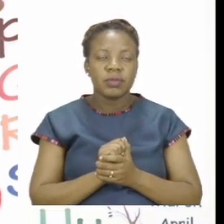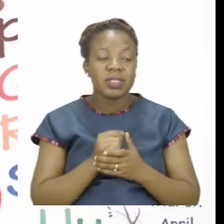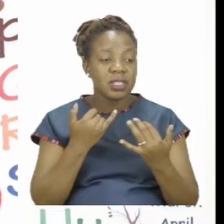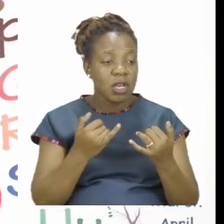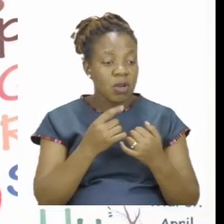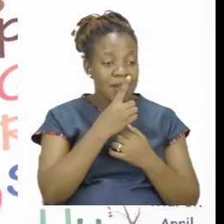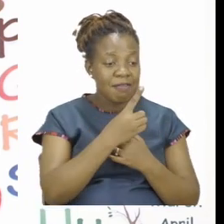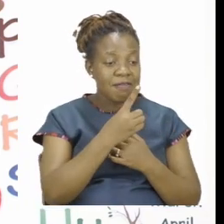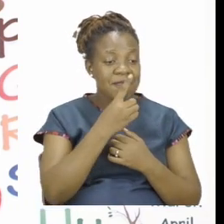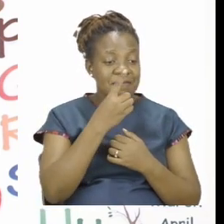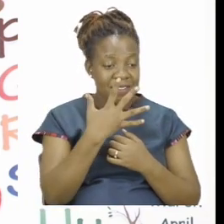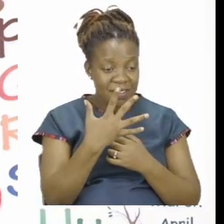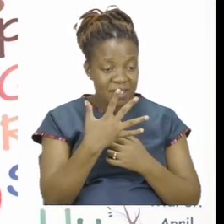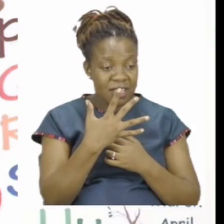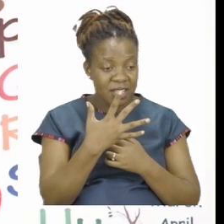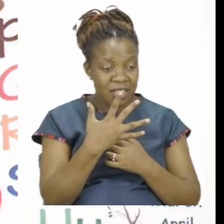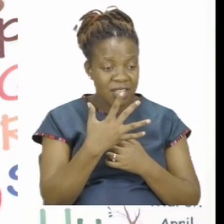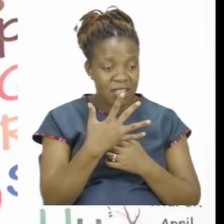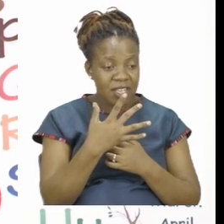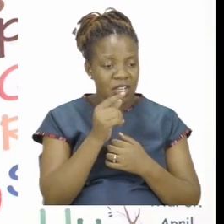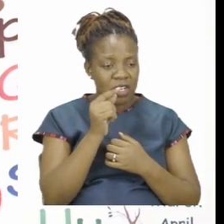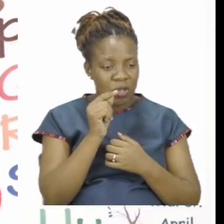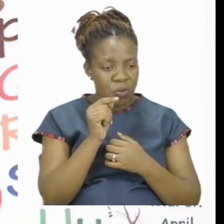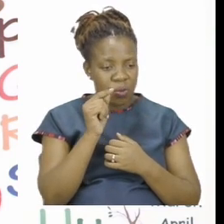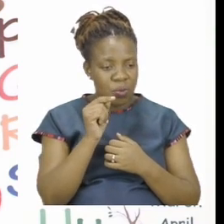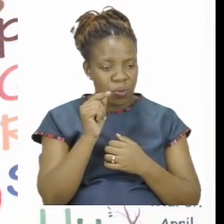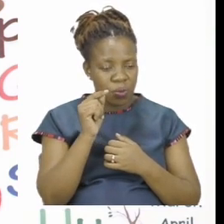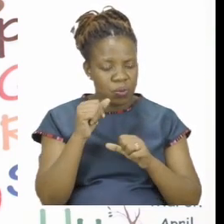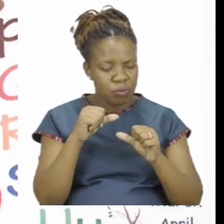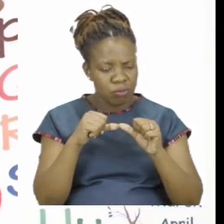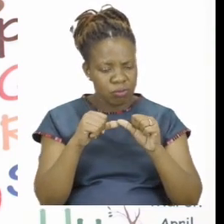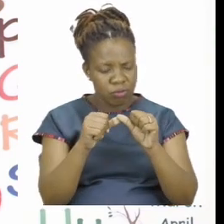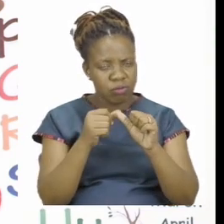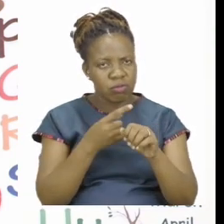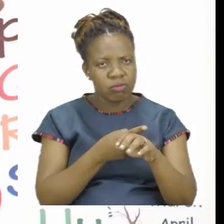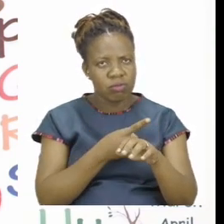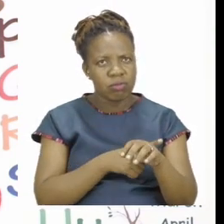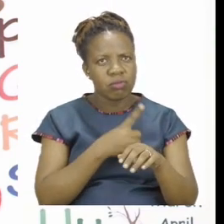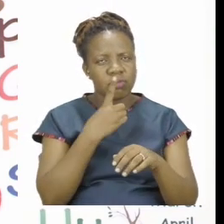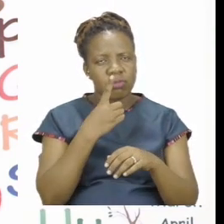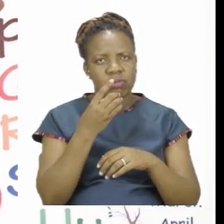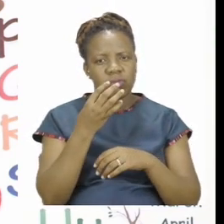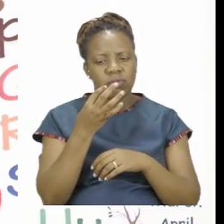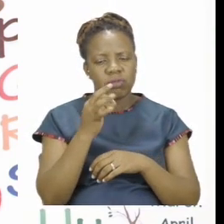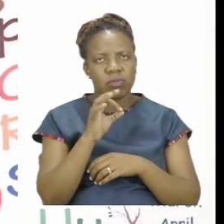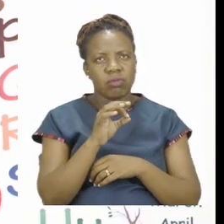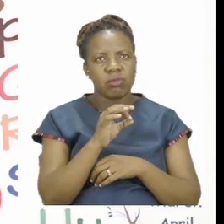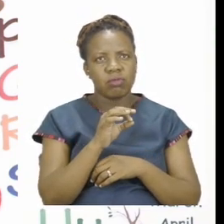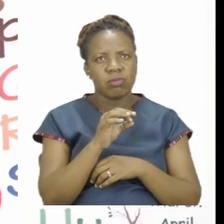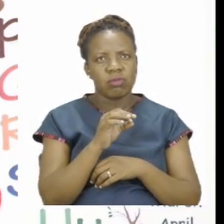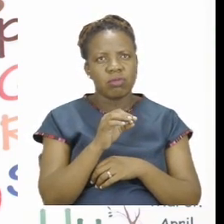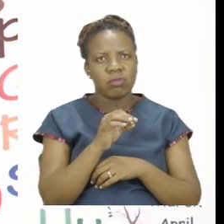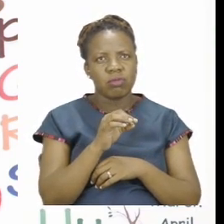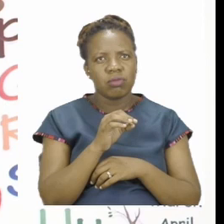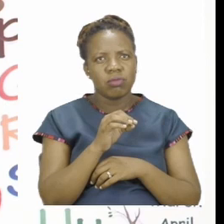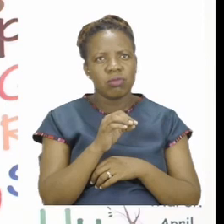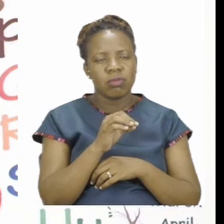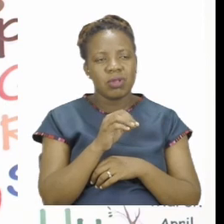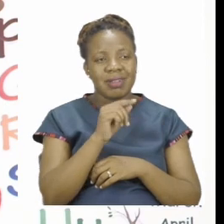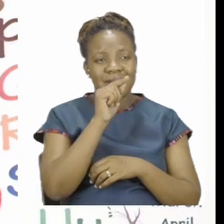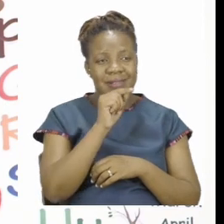19 by saying 15 is already there and we count on 16,